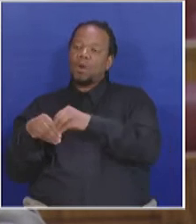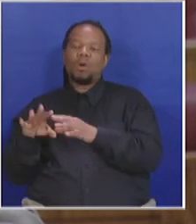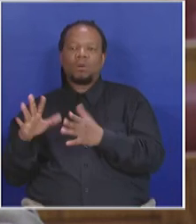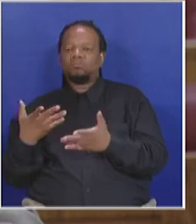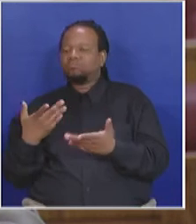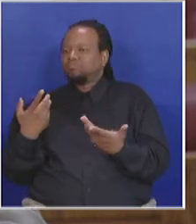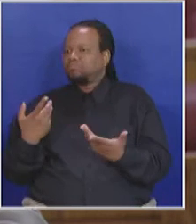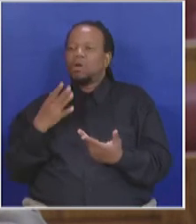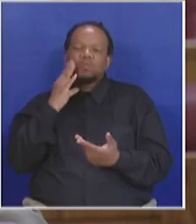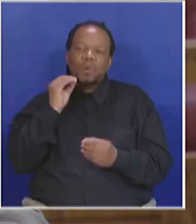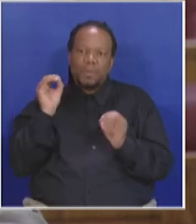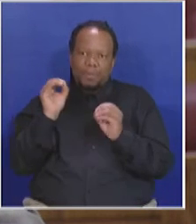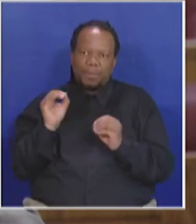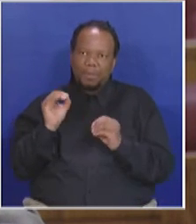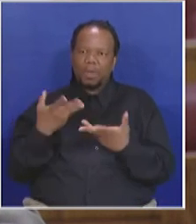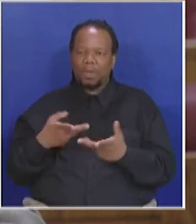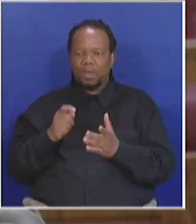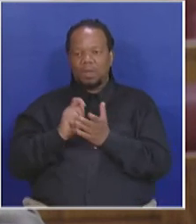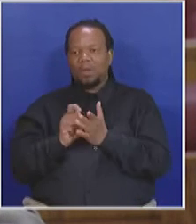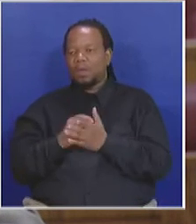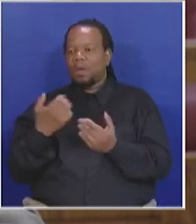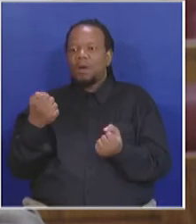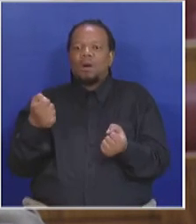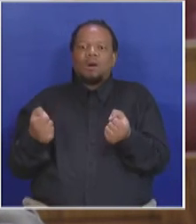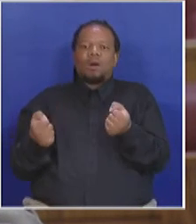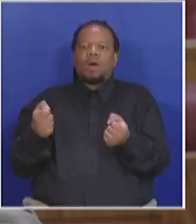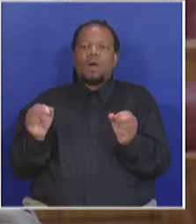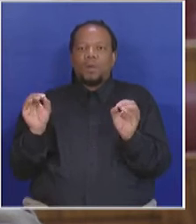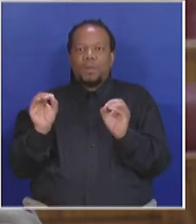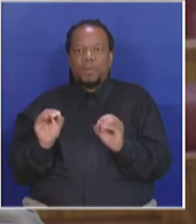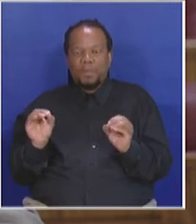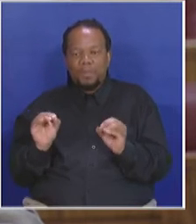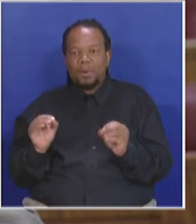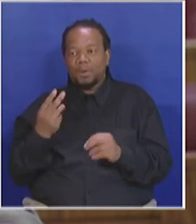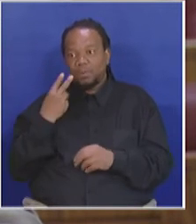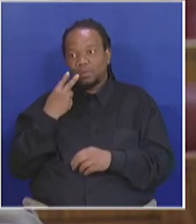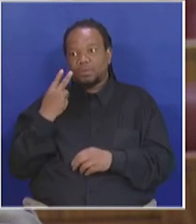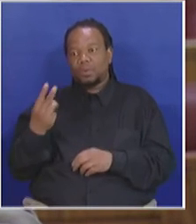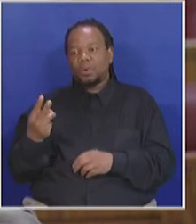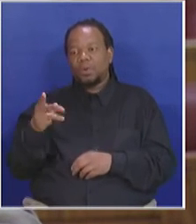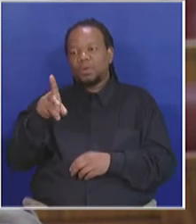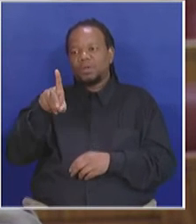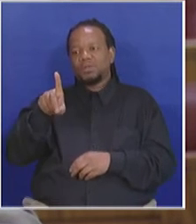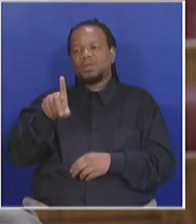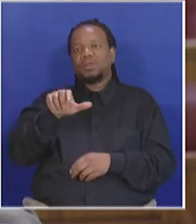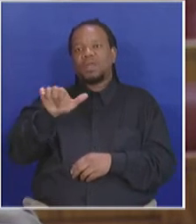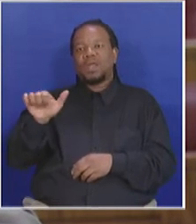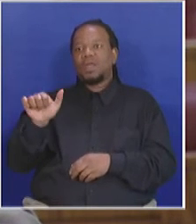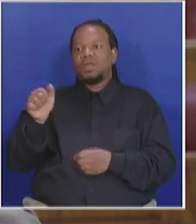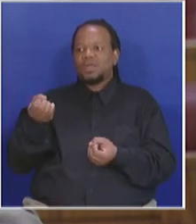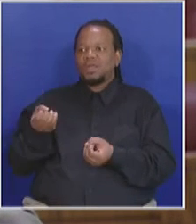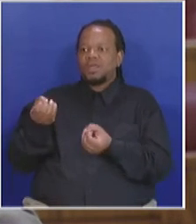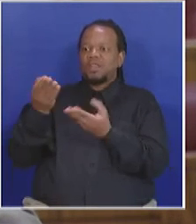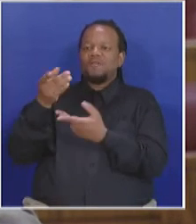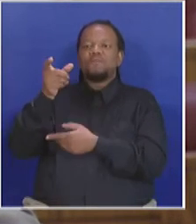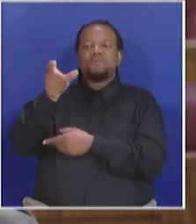media statement, and had no car, and therefore demonstrate that DA is a party that caters for the rich bourgeoisie,